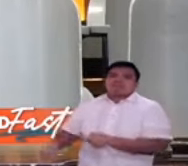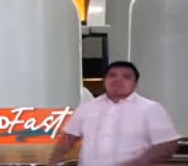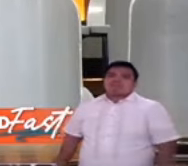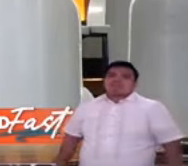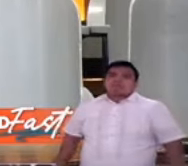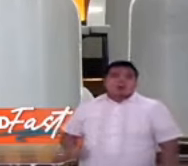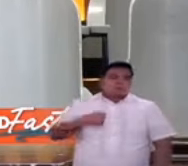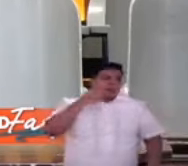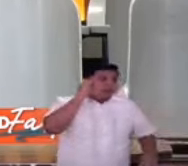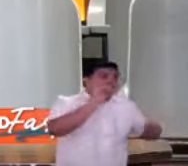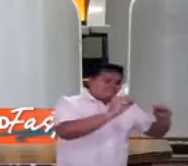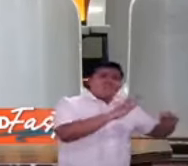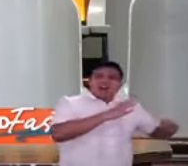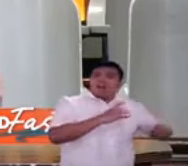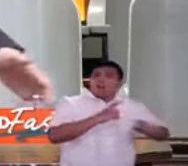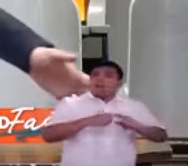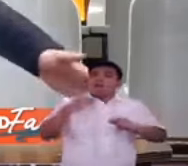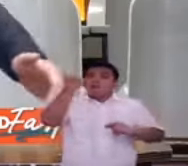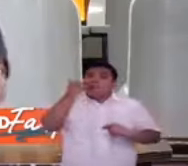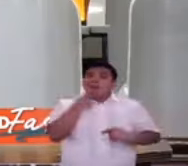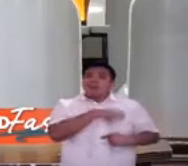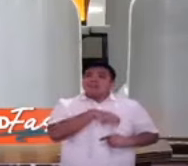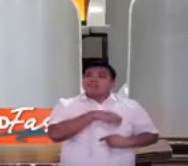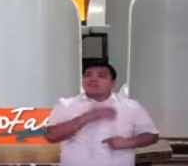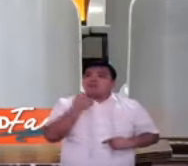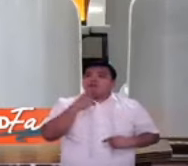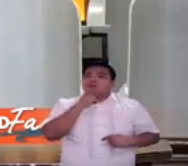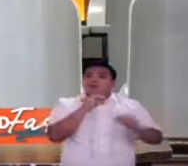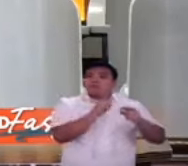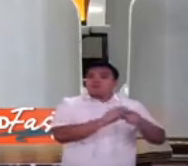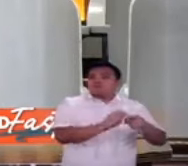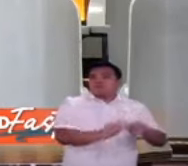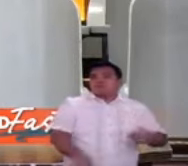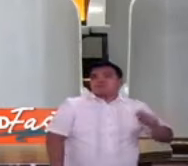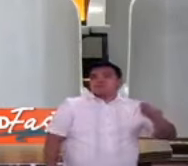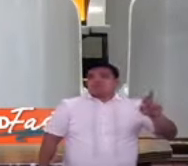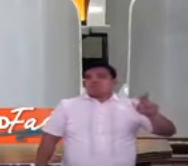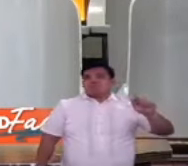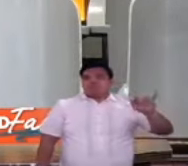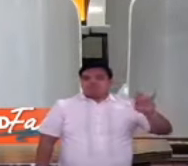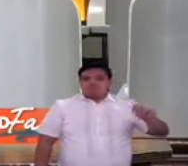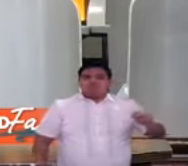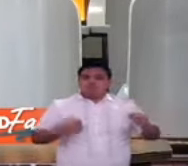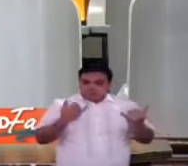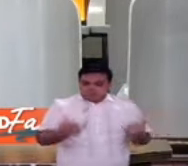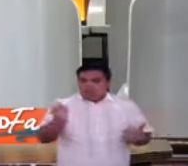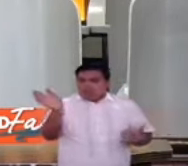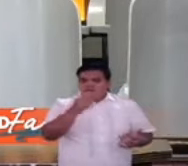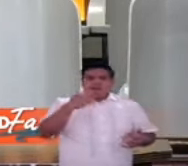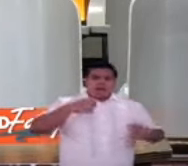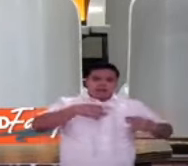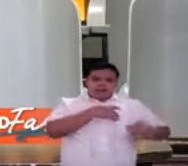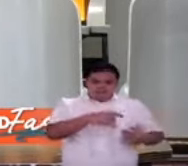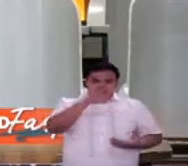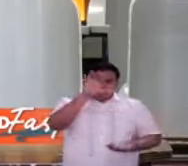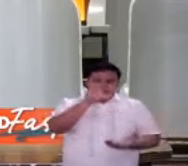our children, then that's all that needs to be done. For those of you that are contemplating marriage, I encourage you to to take